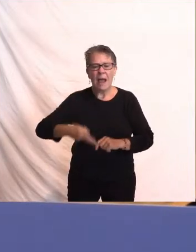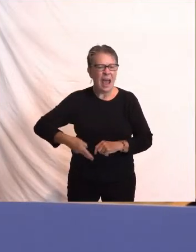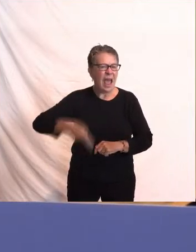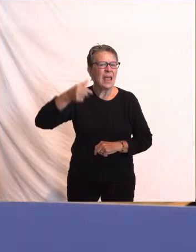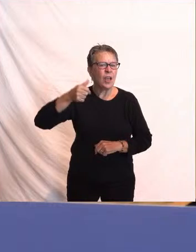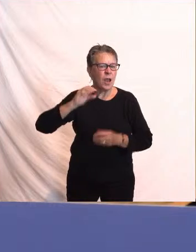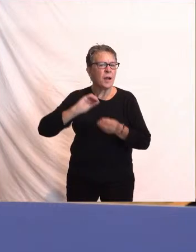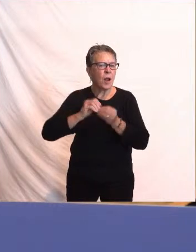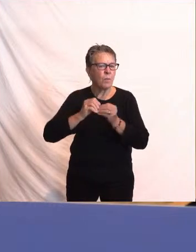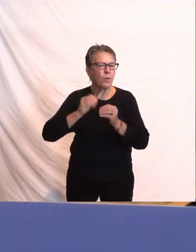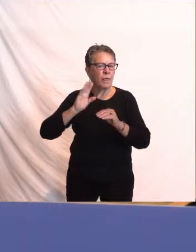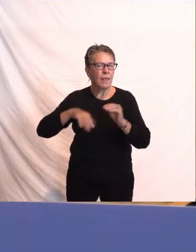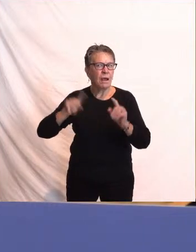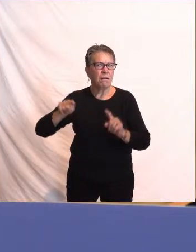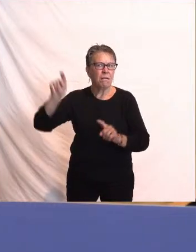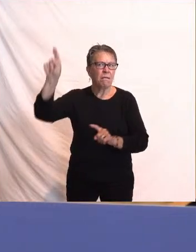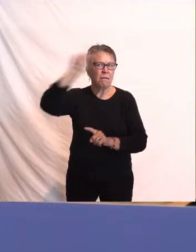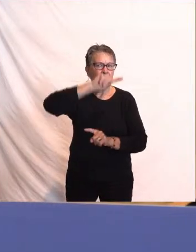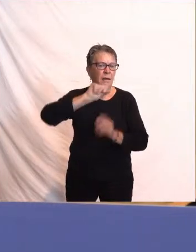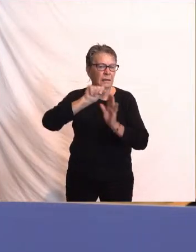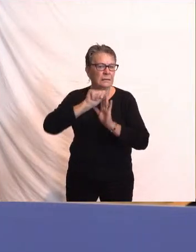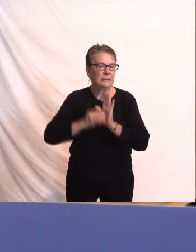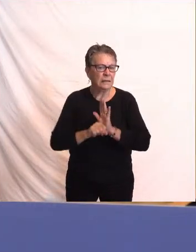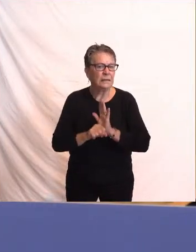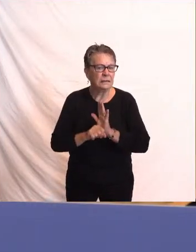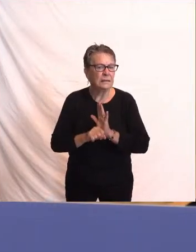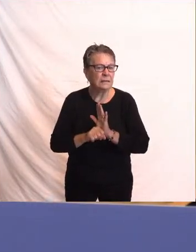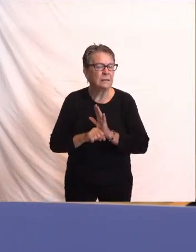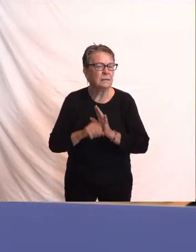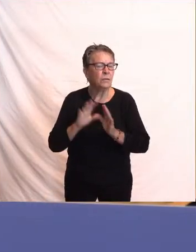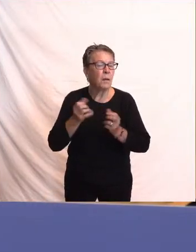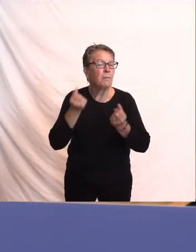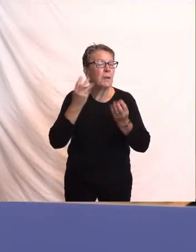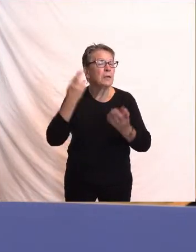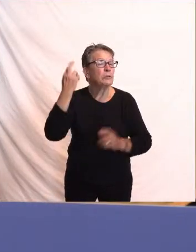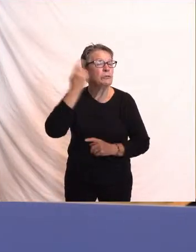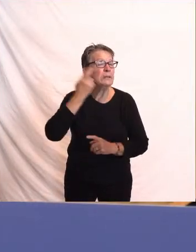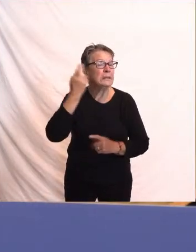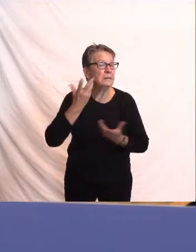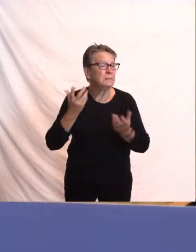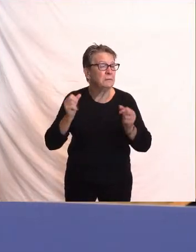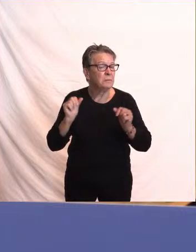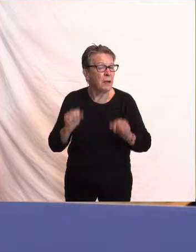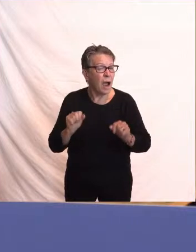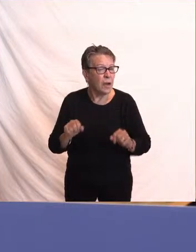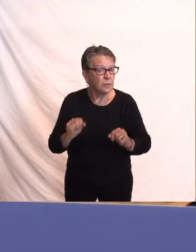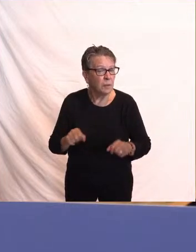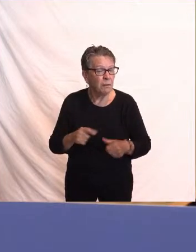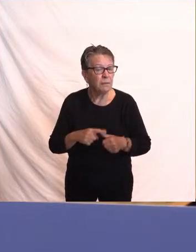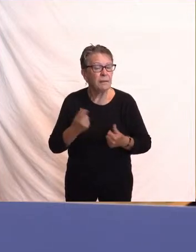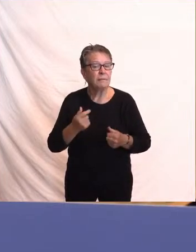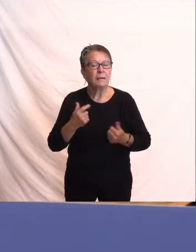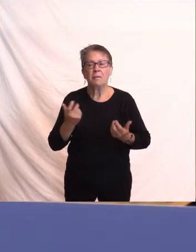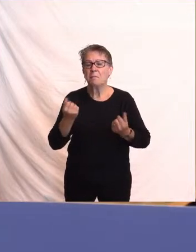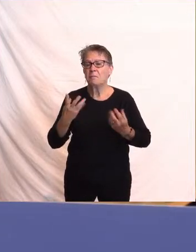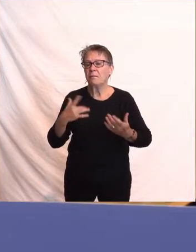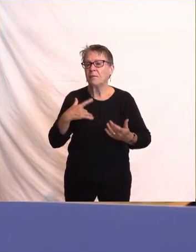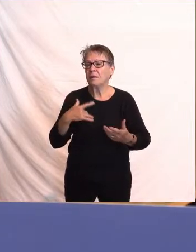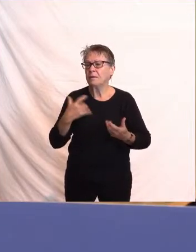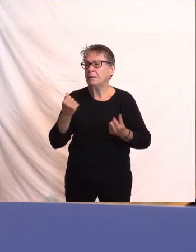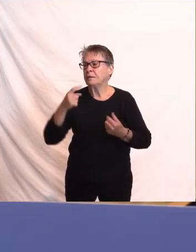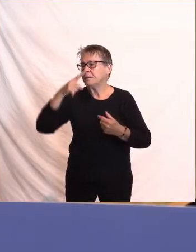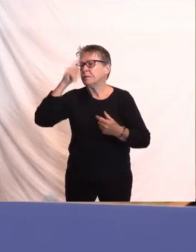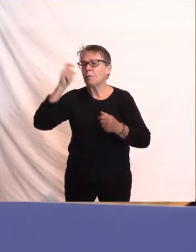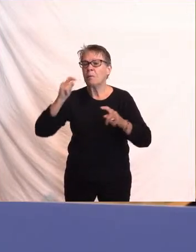might be happening, as has been mentioned. Certainly part of it has to do with the fact that over the summer months, that's where people tended to congregate more. But